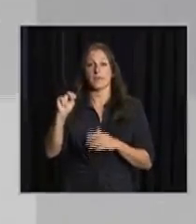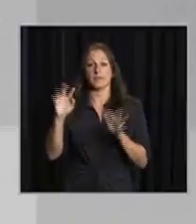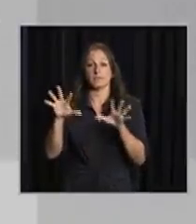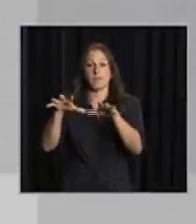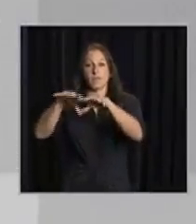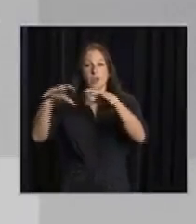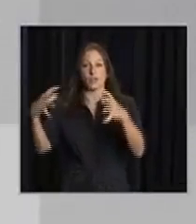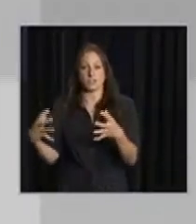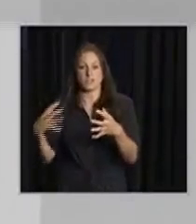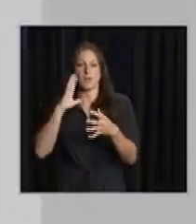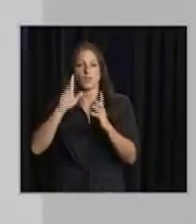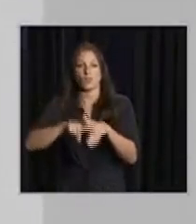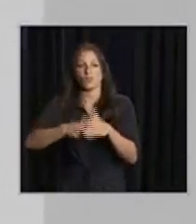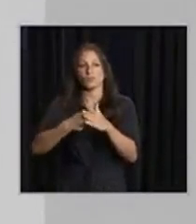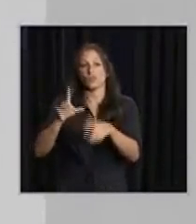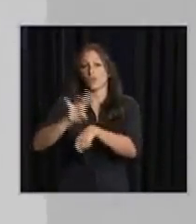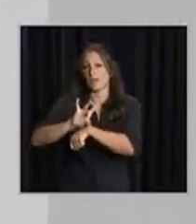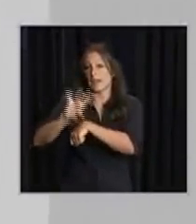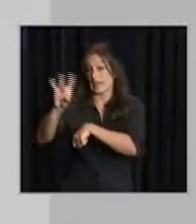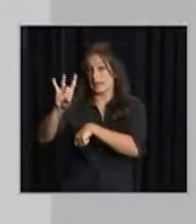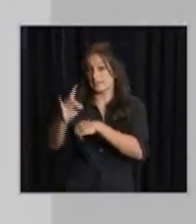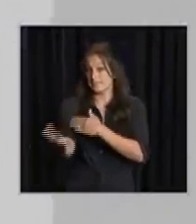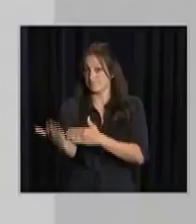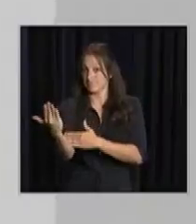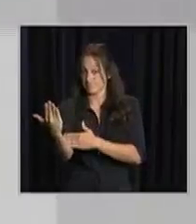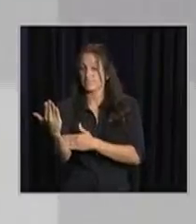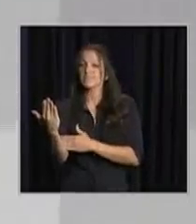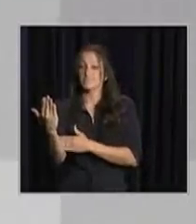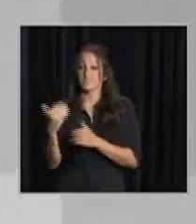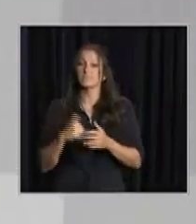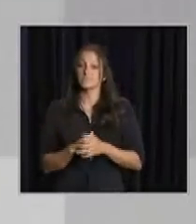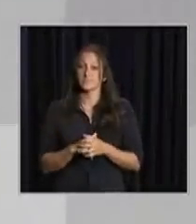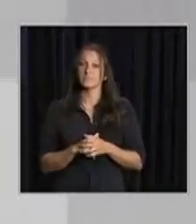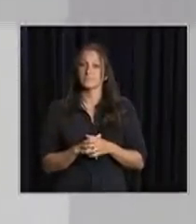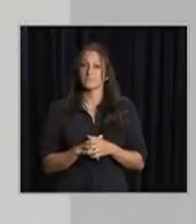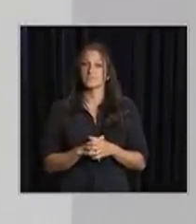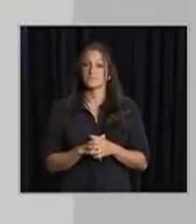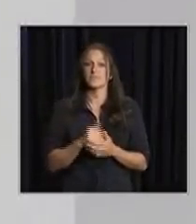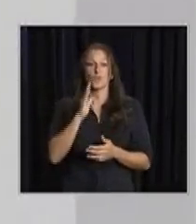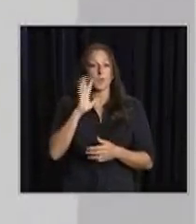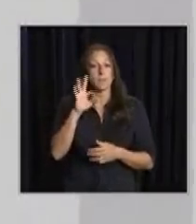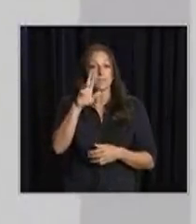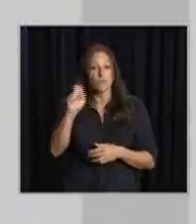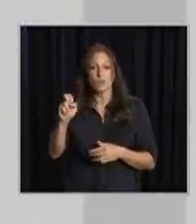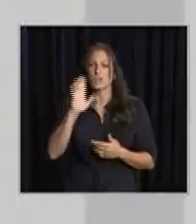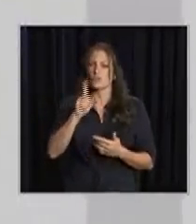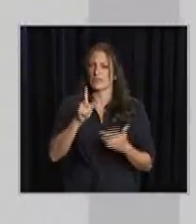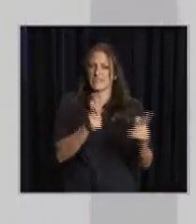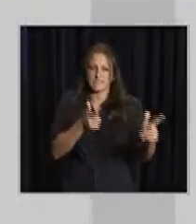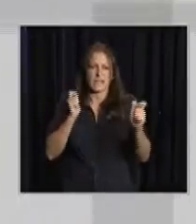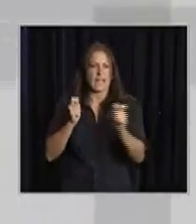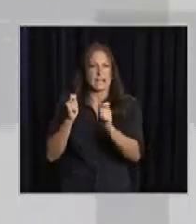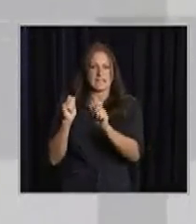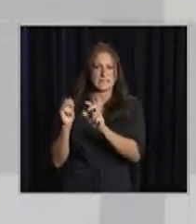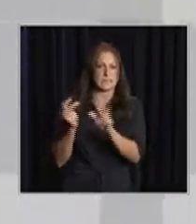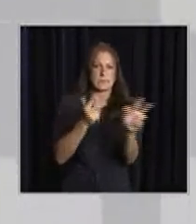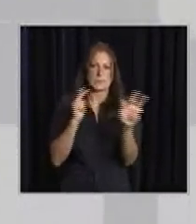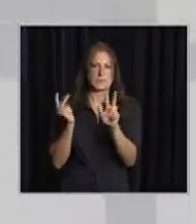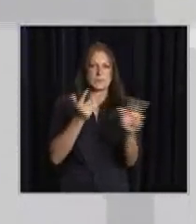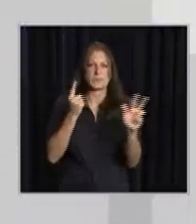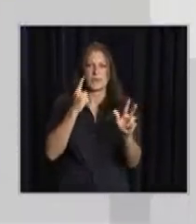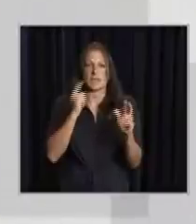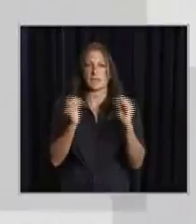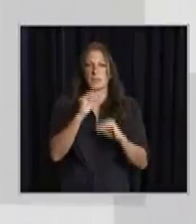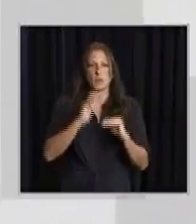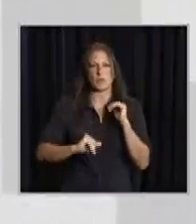8 o'clock in the morning, free. It was very efficient. I think we gave over 2,500 shots one